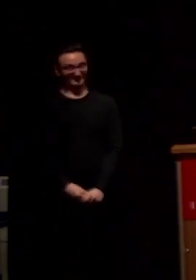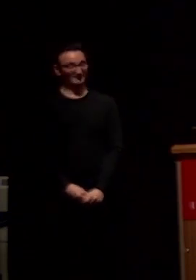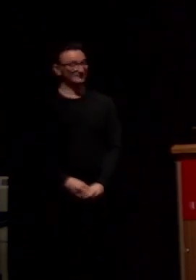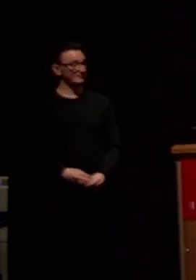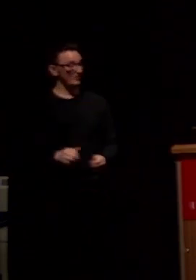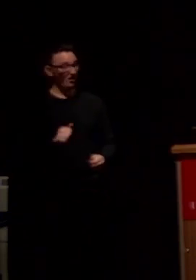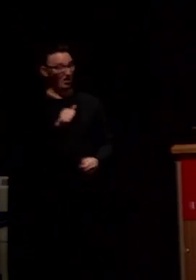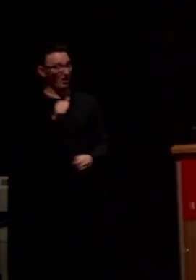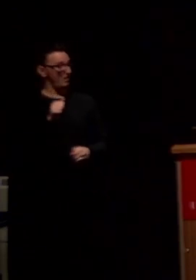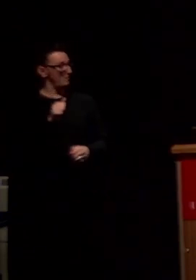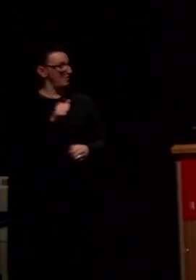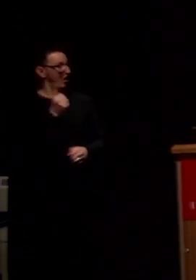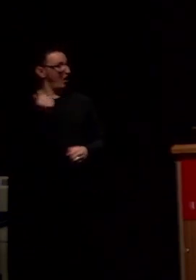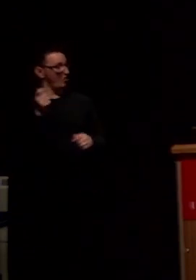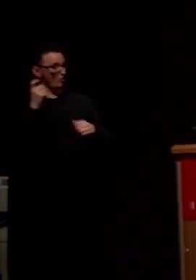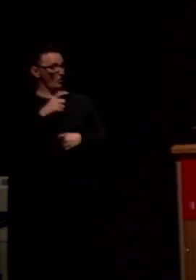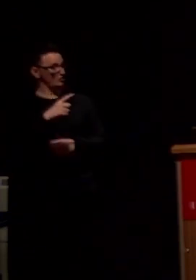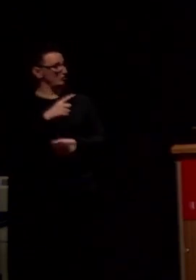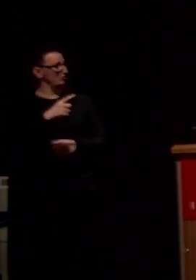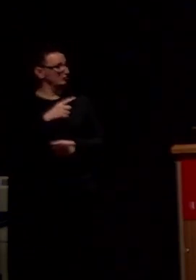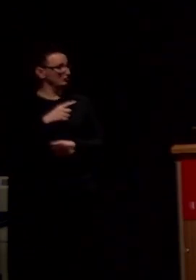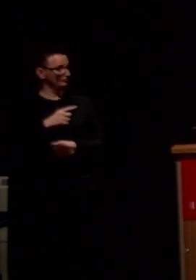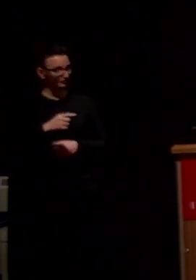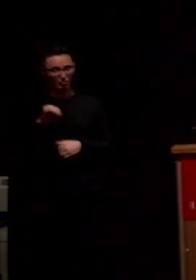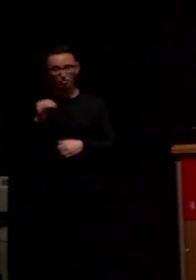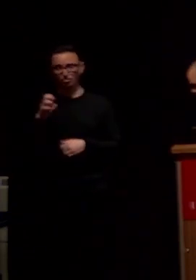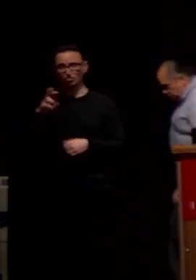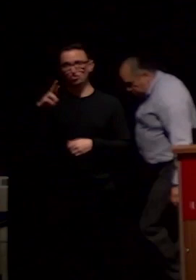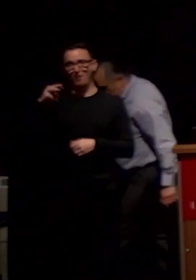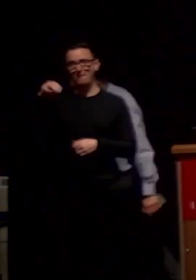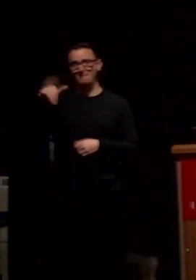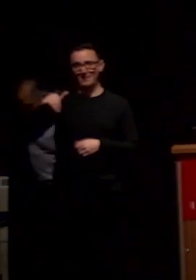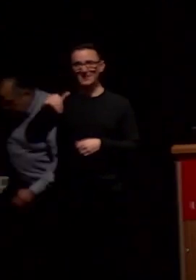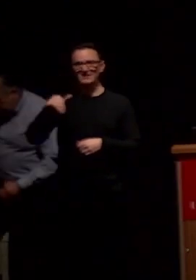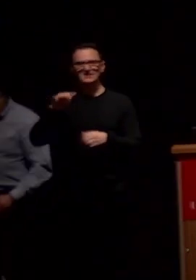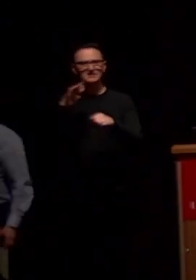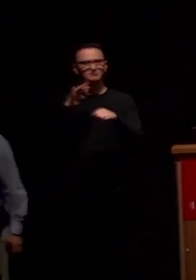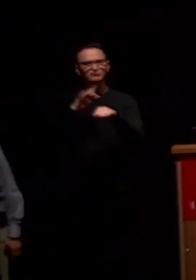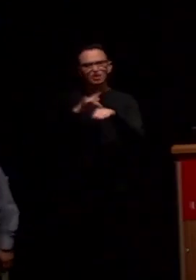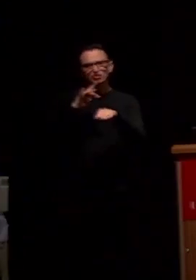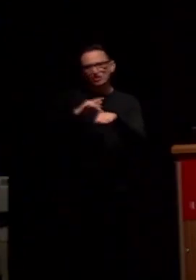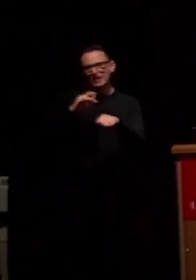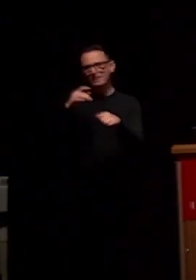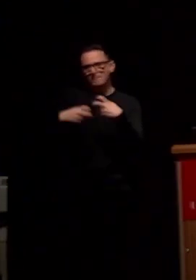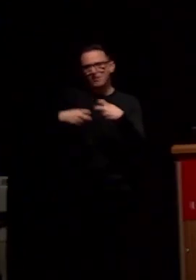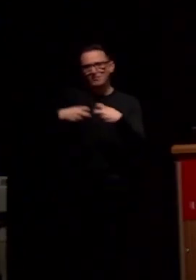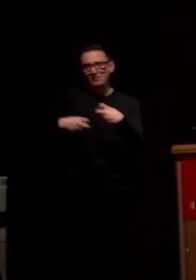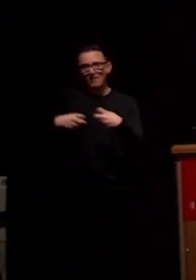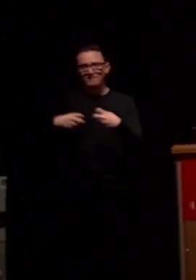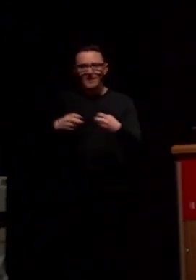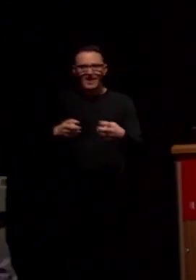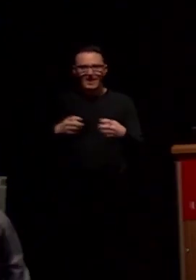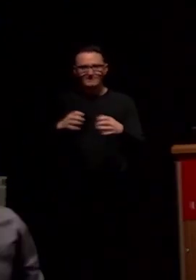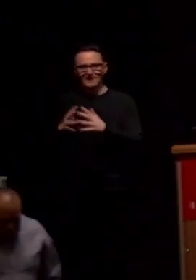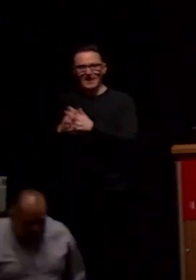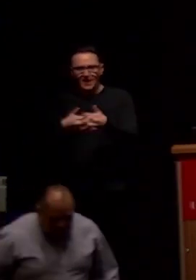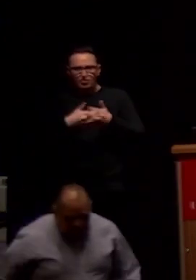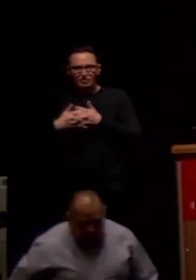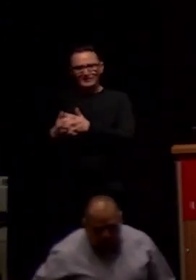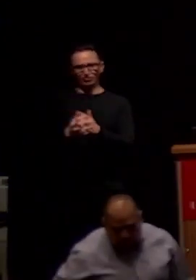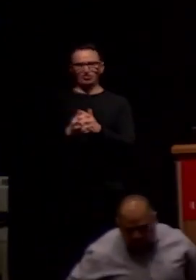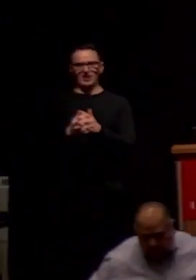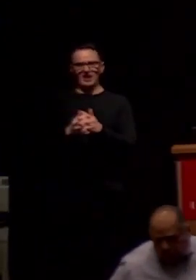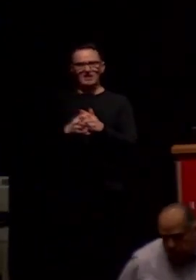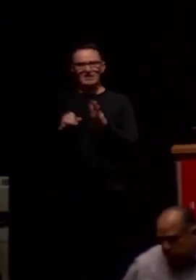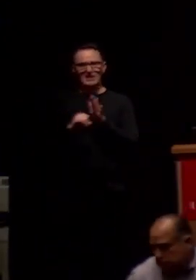Another question for the group. Jeremy especially touched on the issue and the idea of intersectionality. So this idea that people's